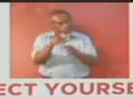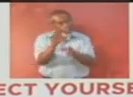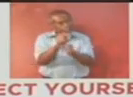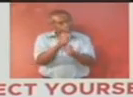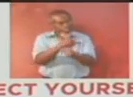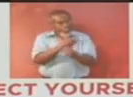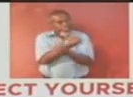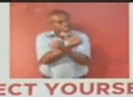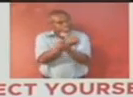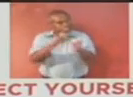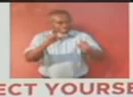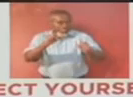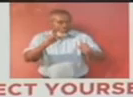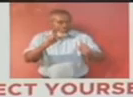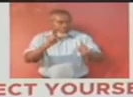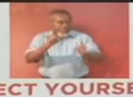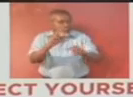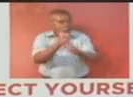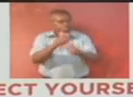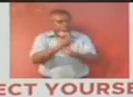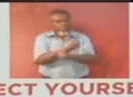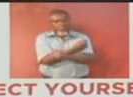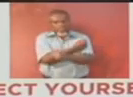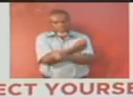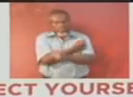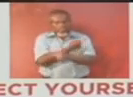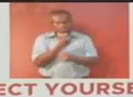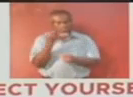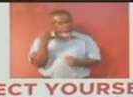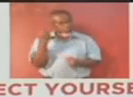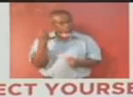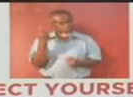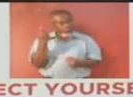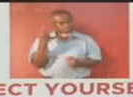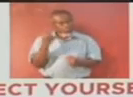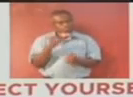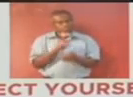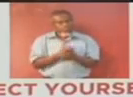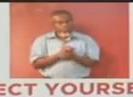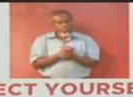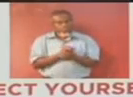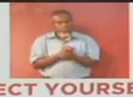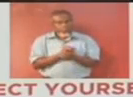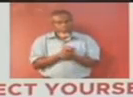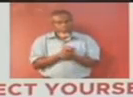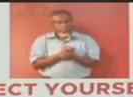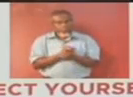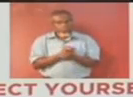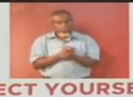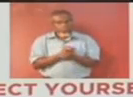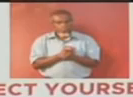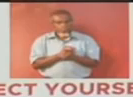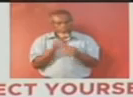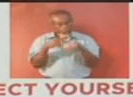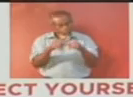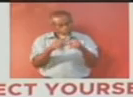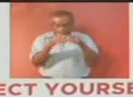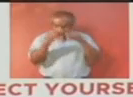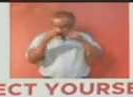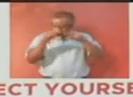you prior to the administration of your vaccine when you turn up. So